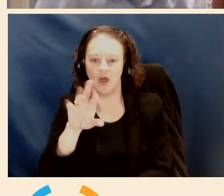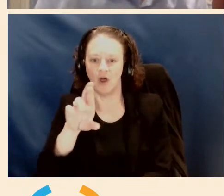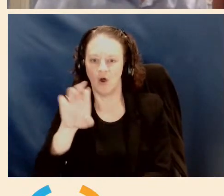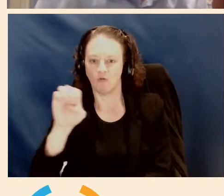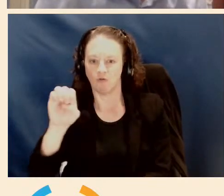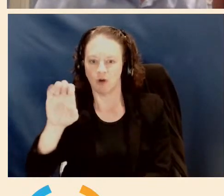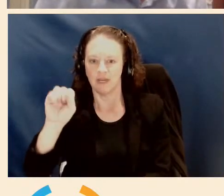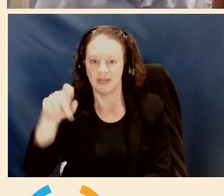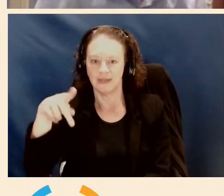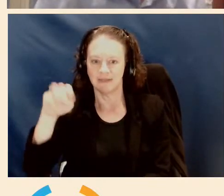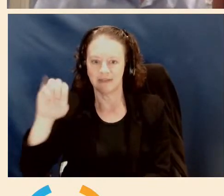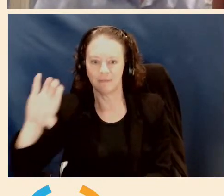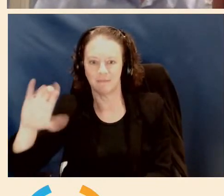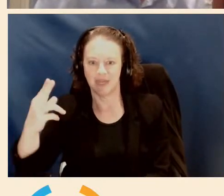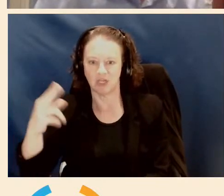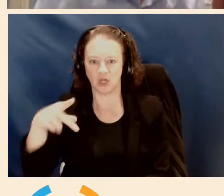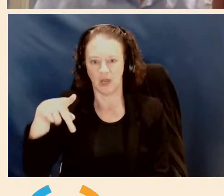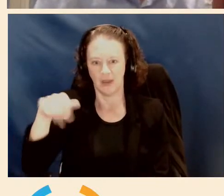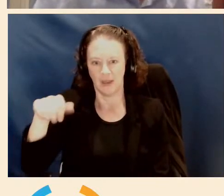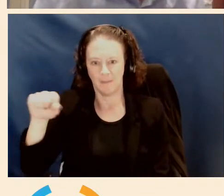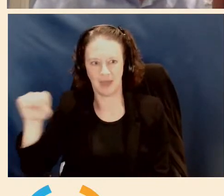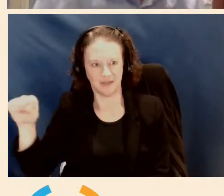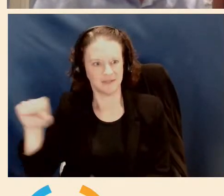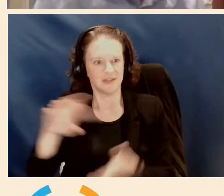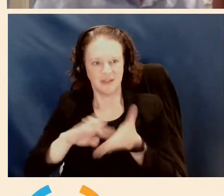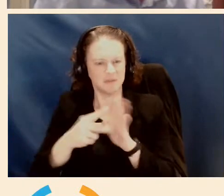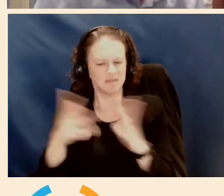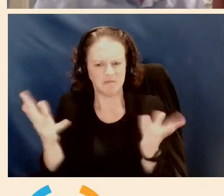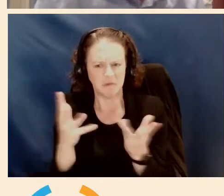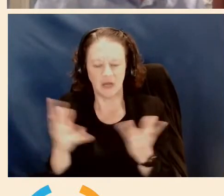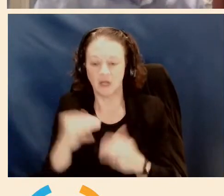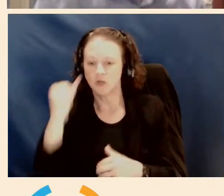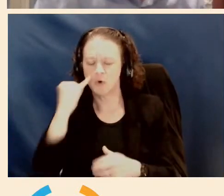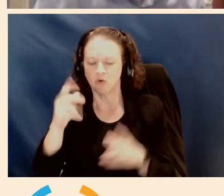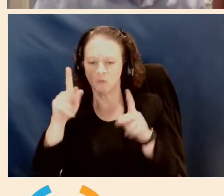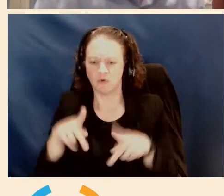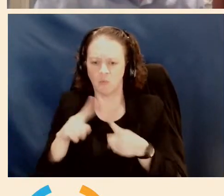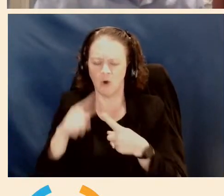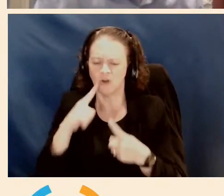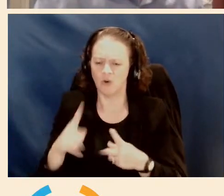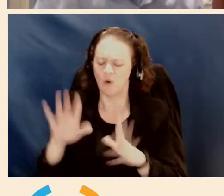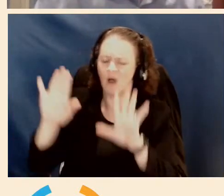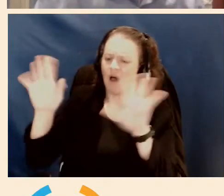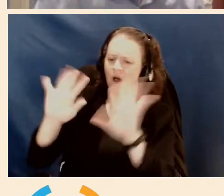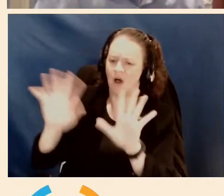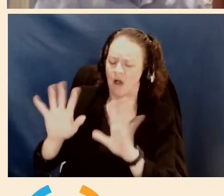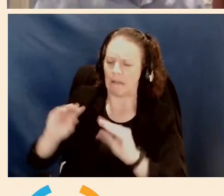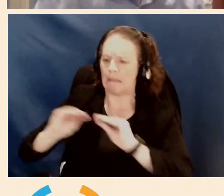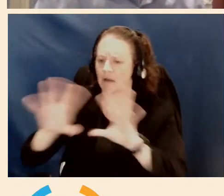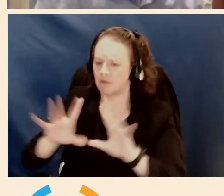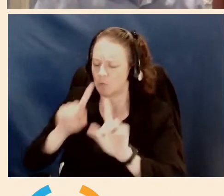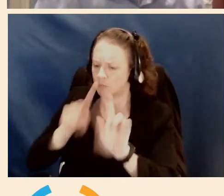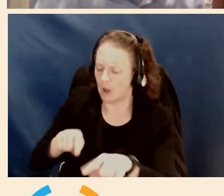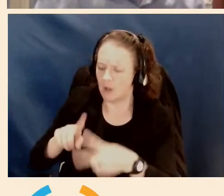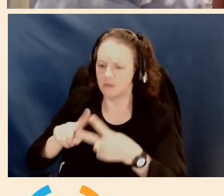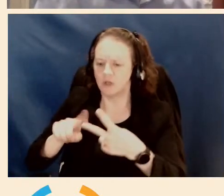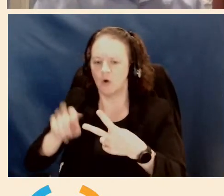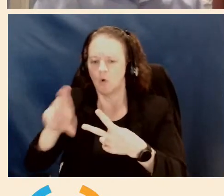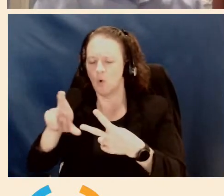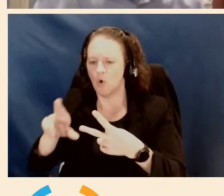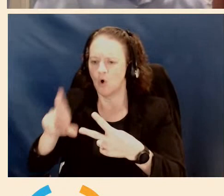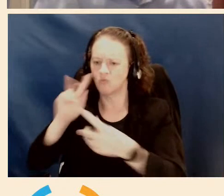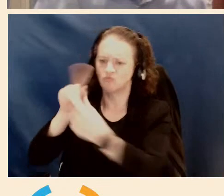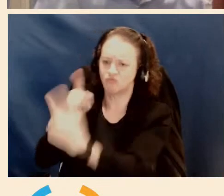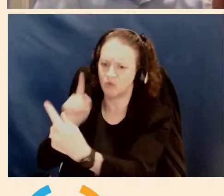to rebut a point made by their opponent or extend their own answer time or clarify a response, the candidate simply raises a free